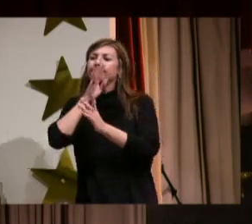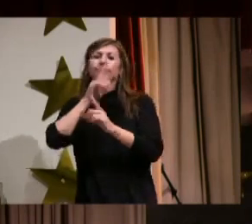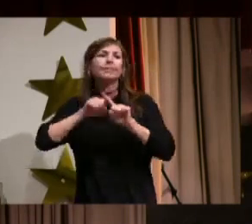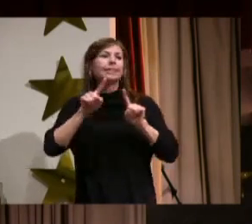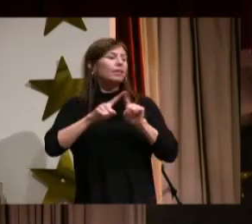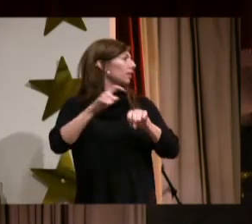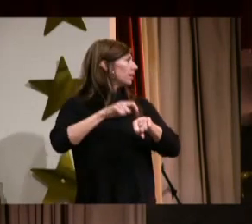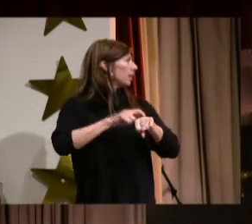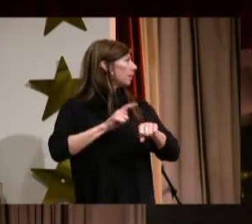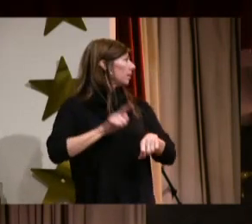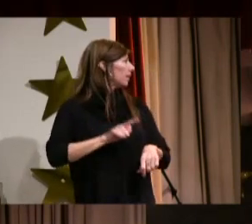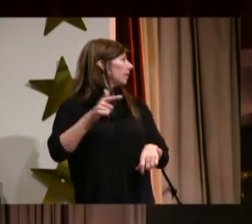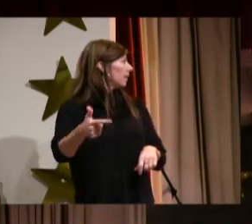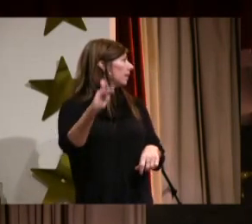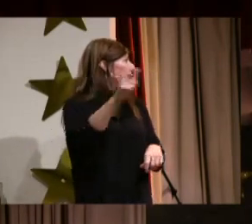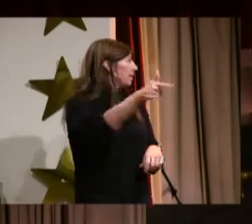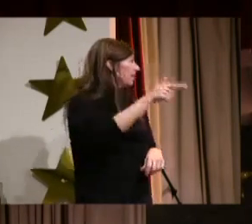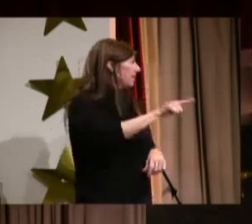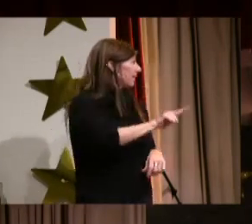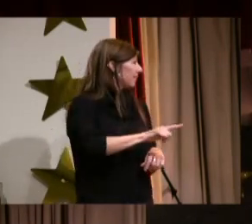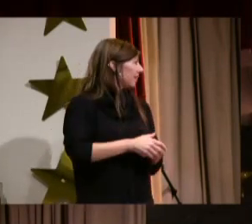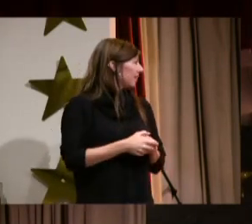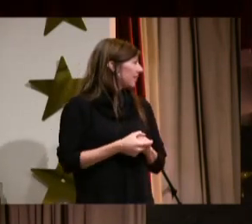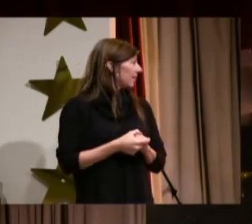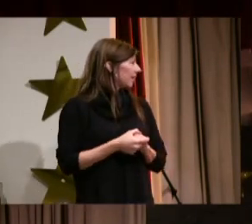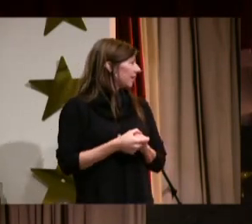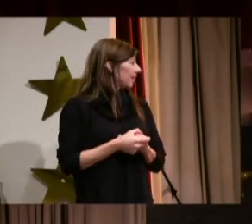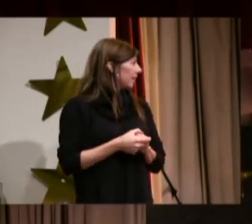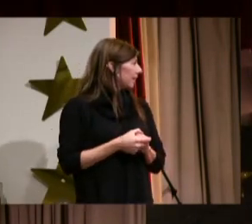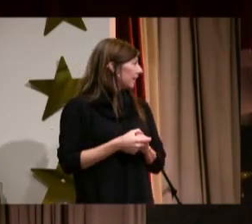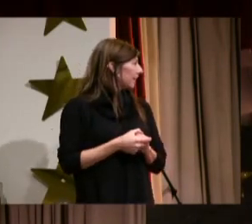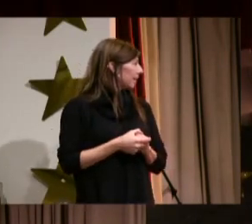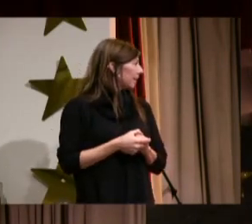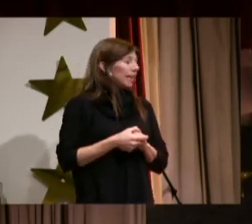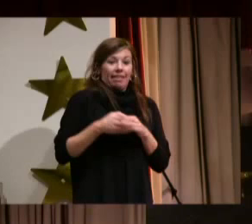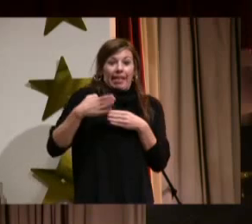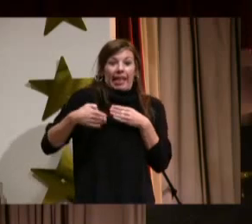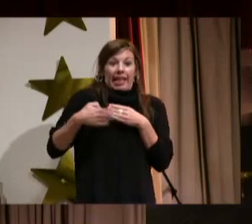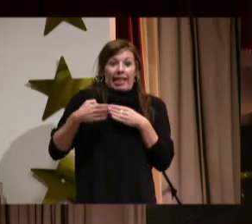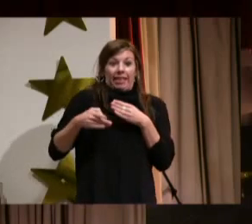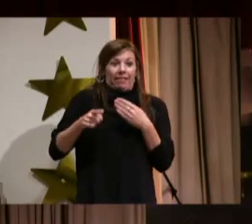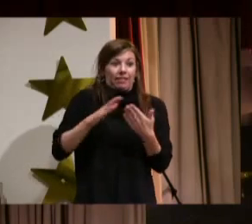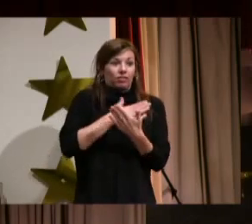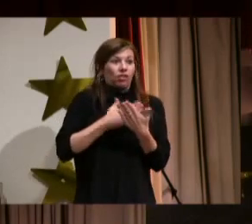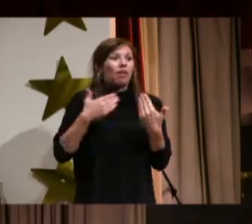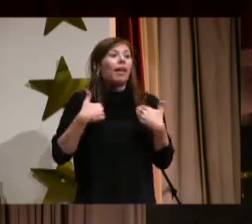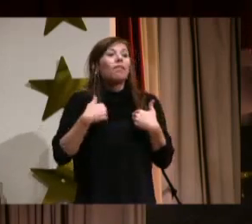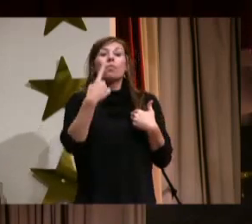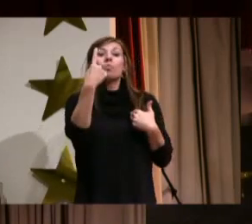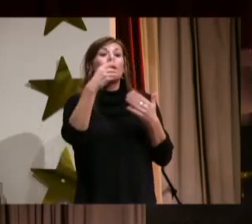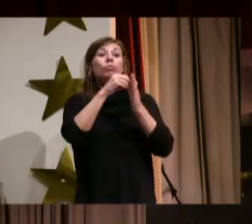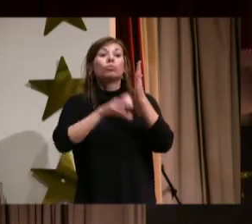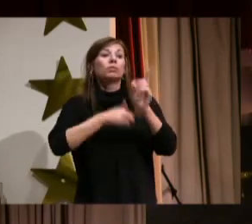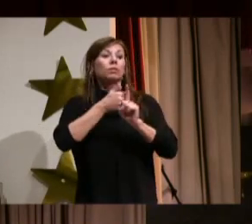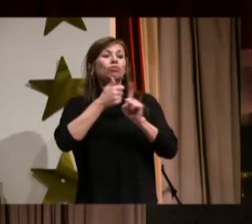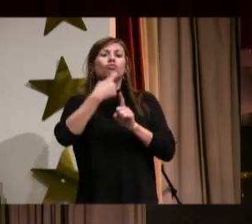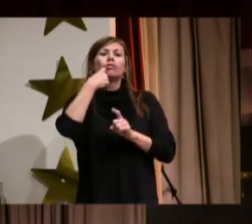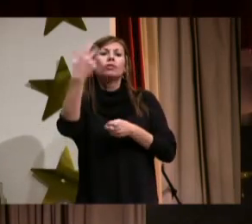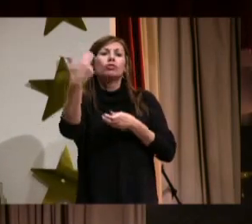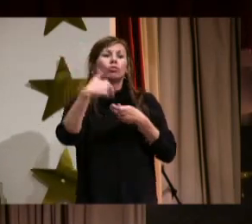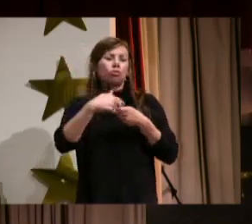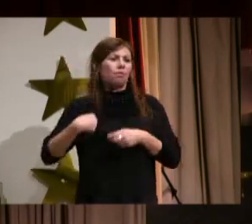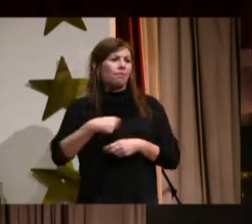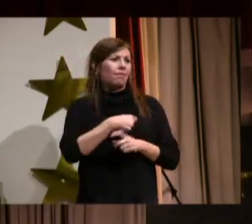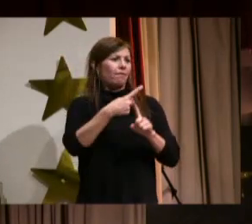Would you like to? Hold on. And I know, I would like to. So at the very end, we have actually a student who has just joined us